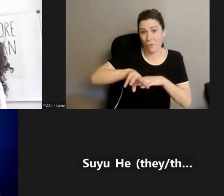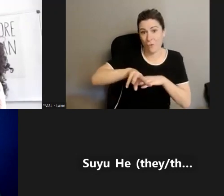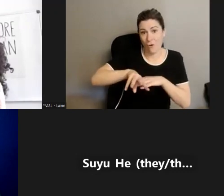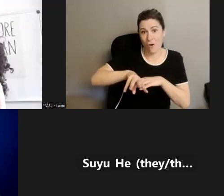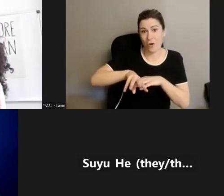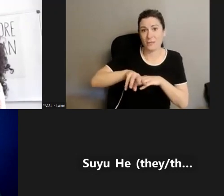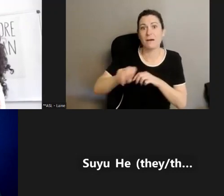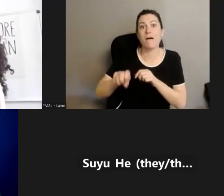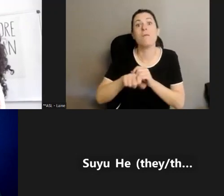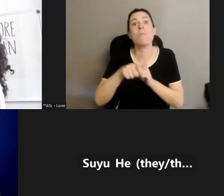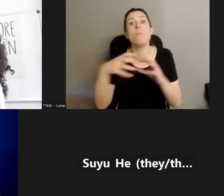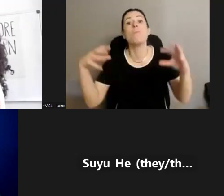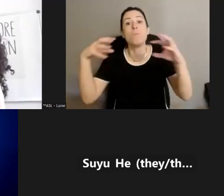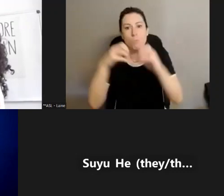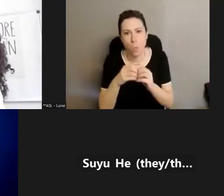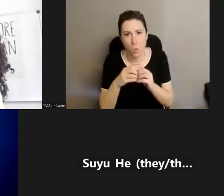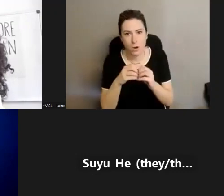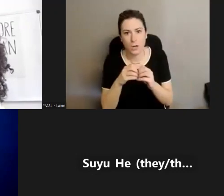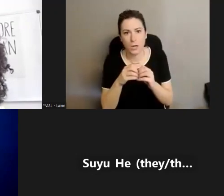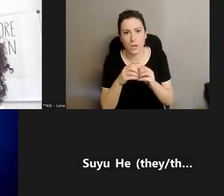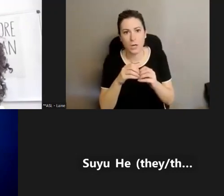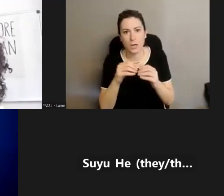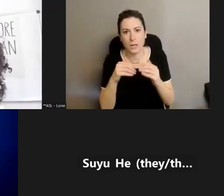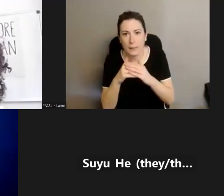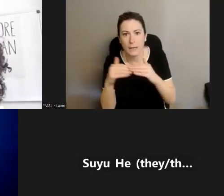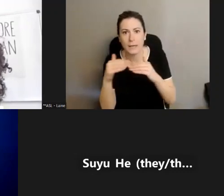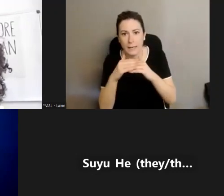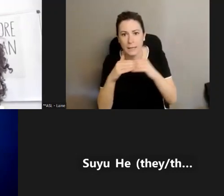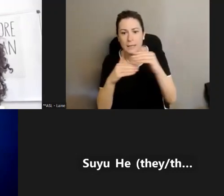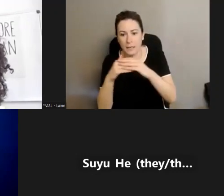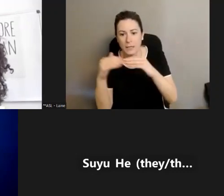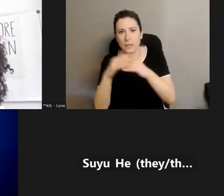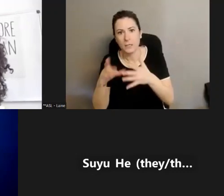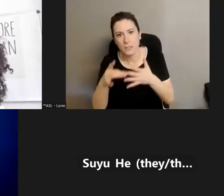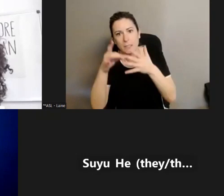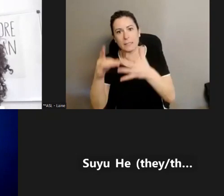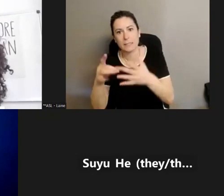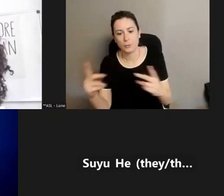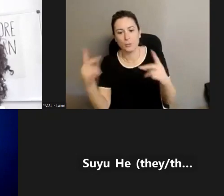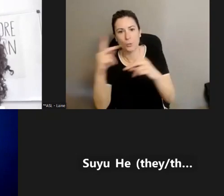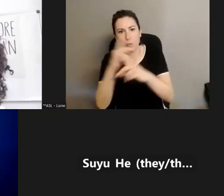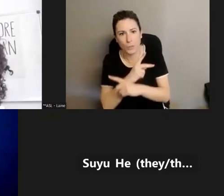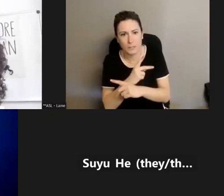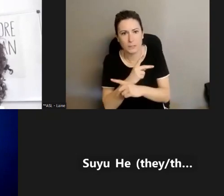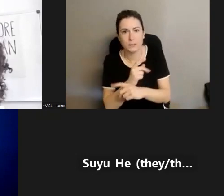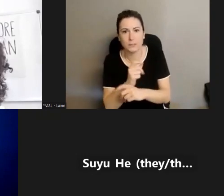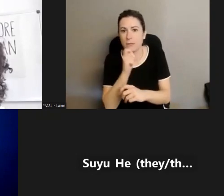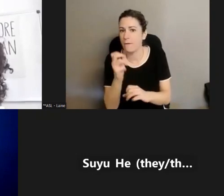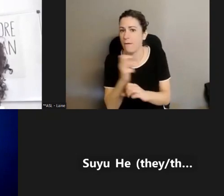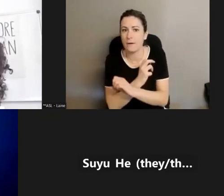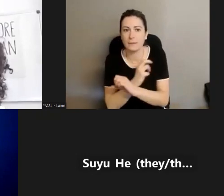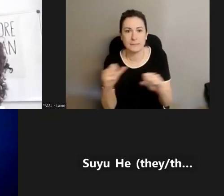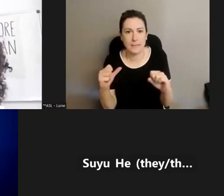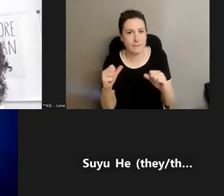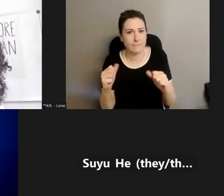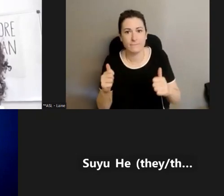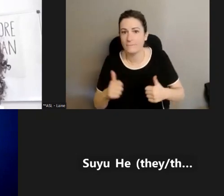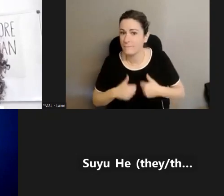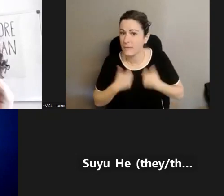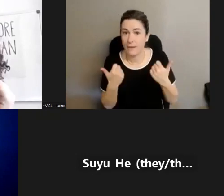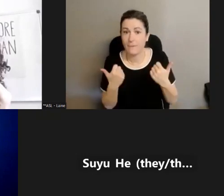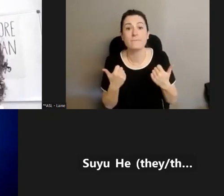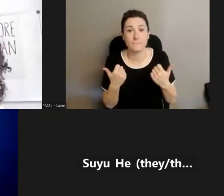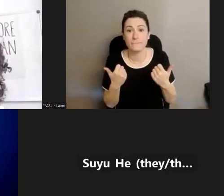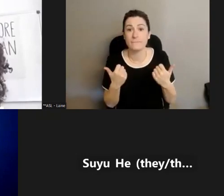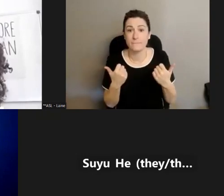puzzle that make life difficult for people experience violence, and then